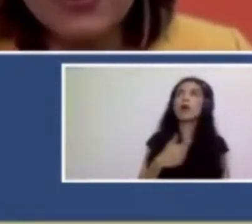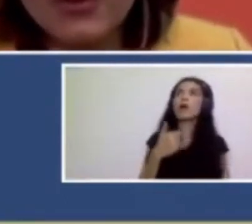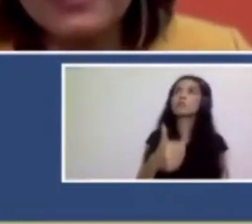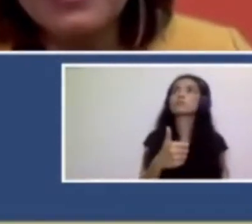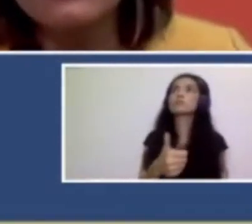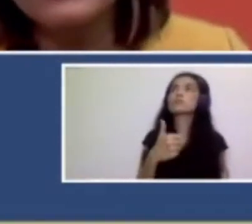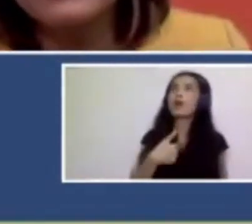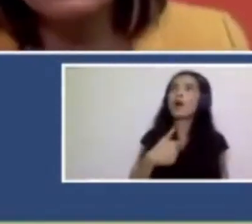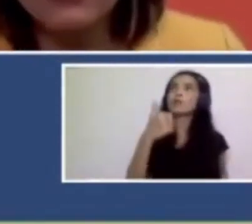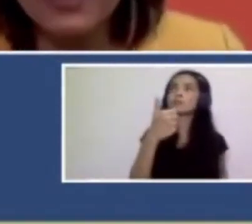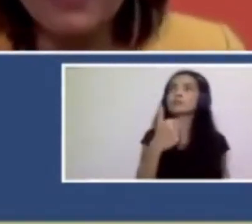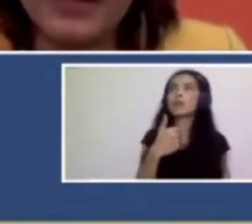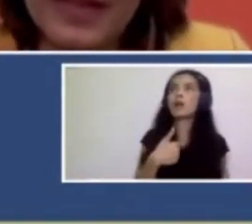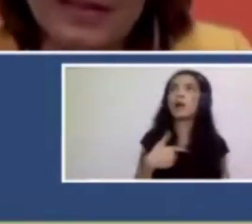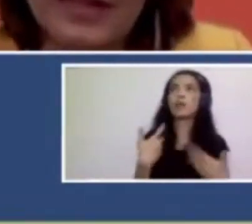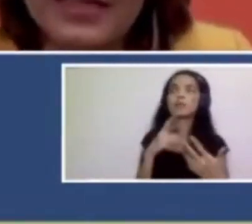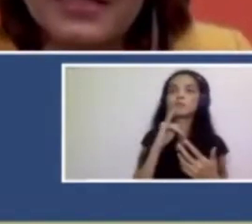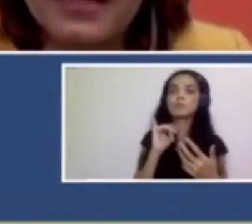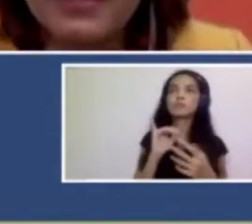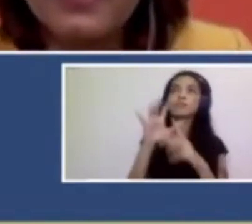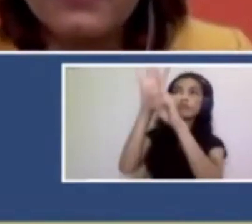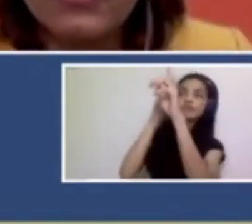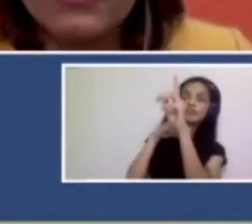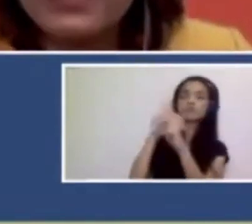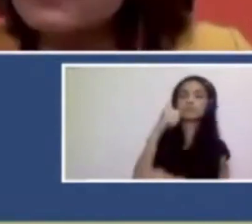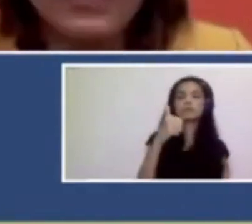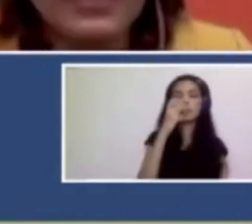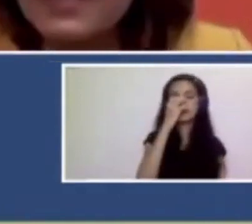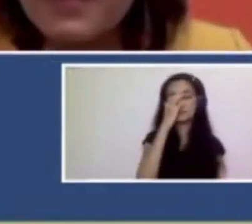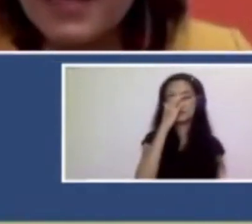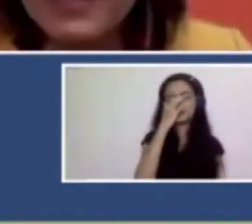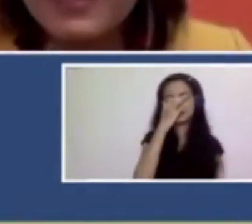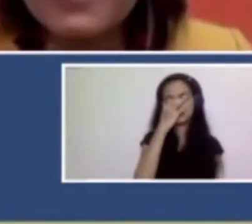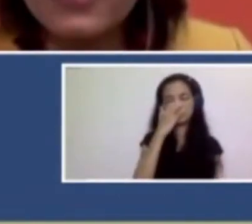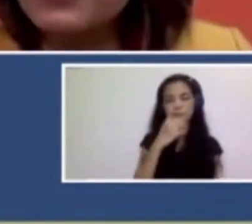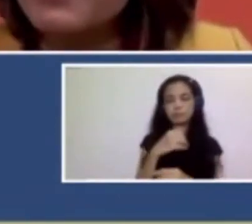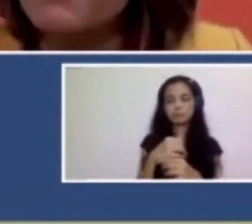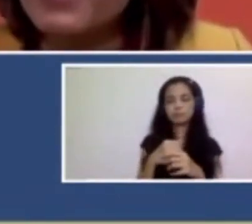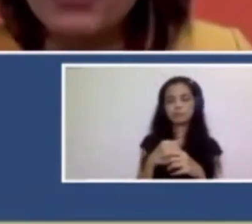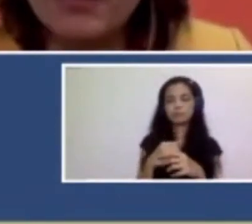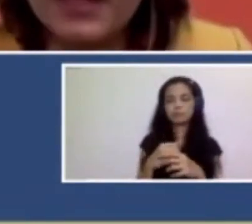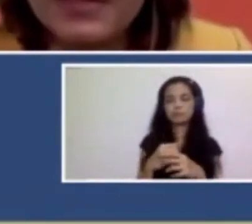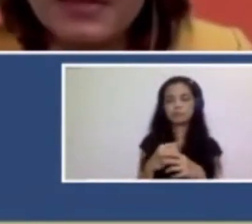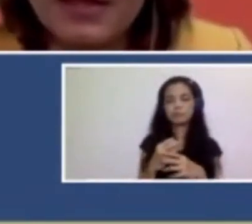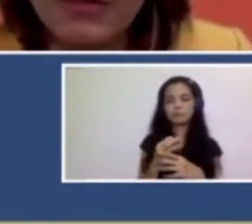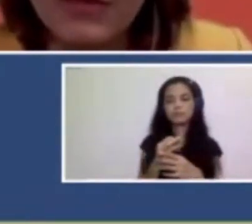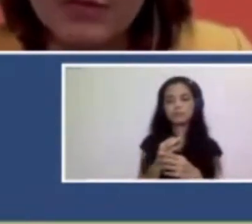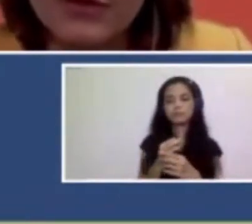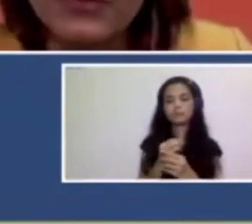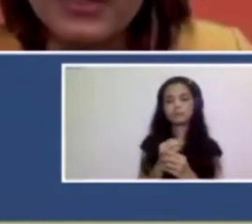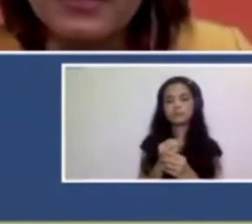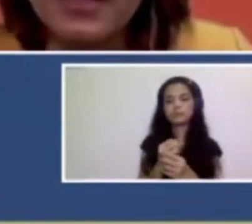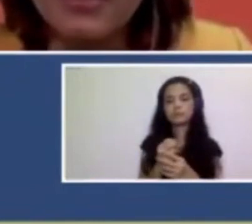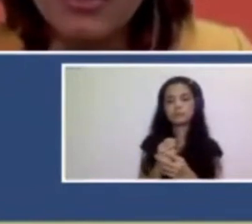it, or they can look after that at least. So it's not an easy thing. It has, obviously, it's a very complex thing, because